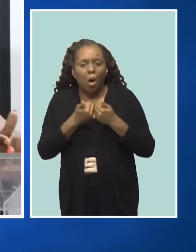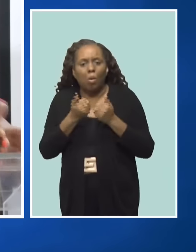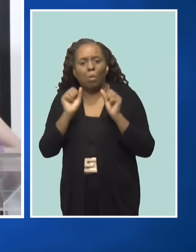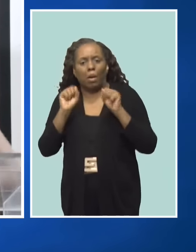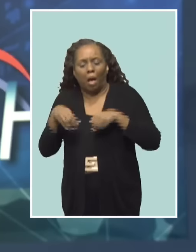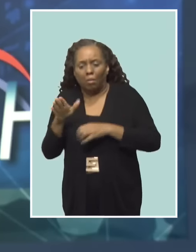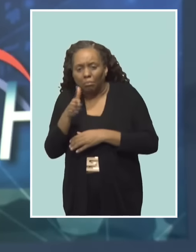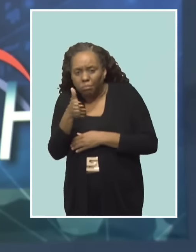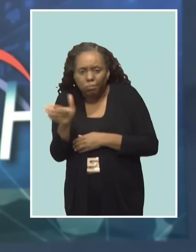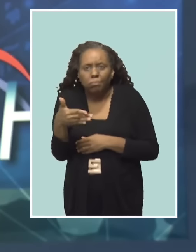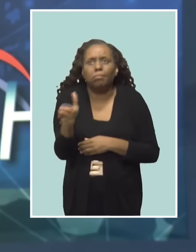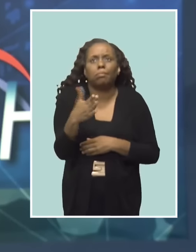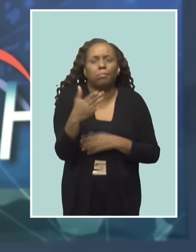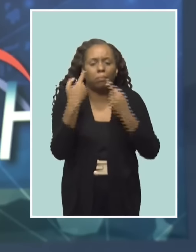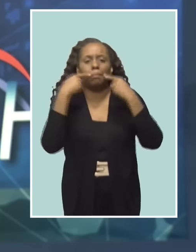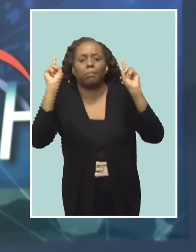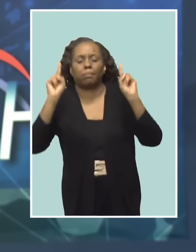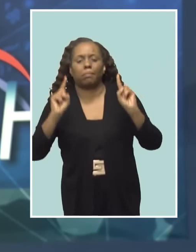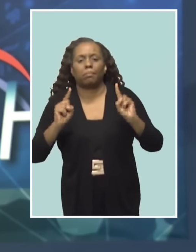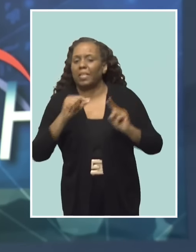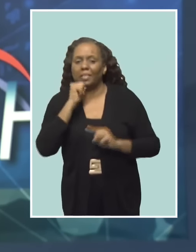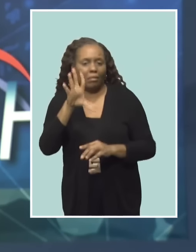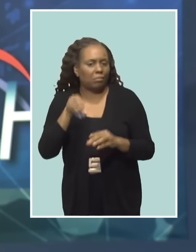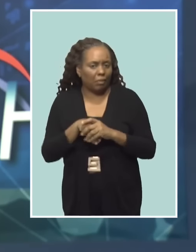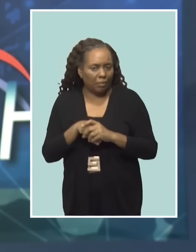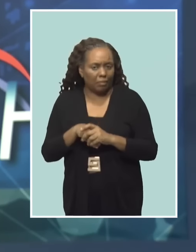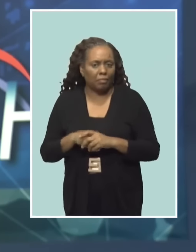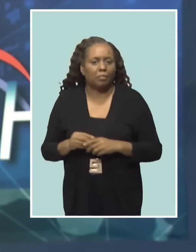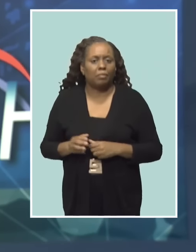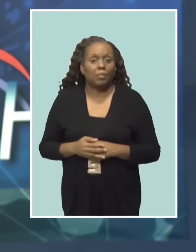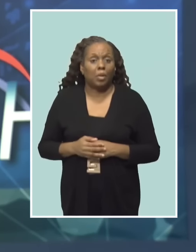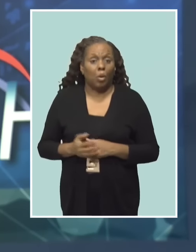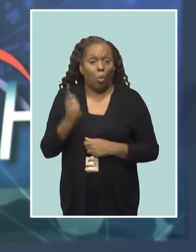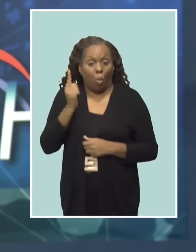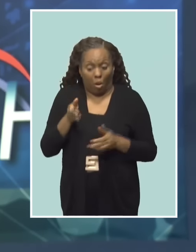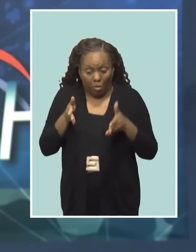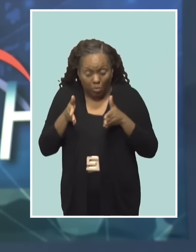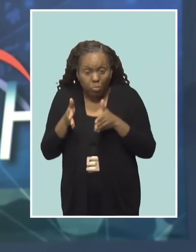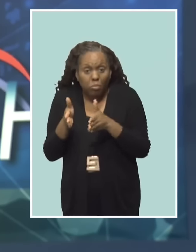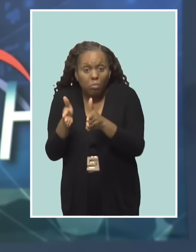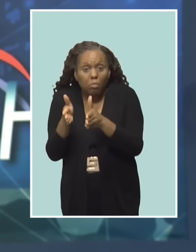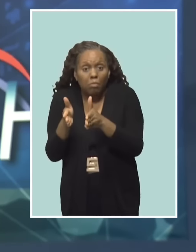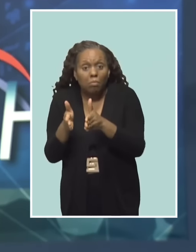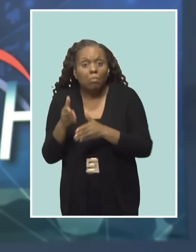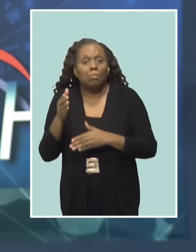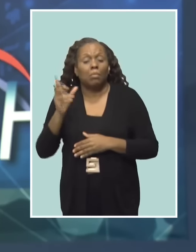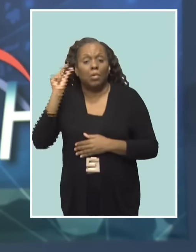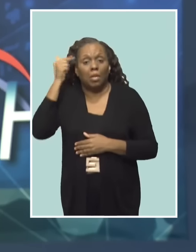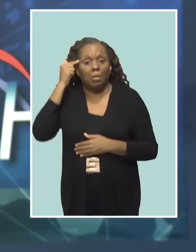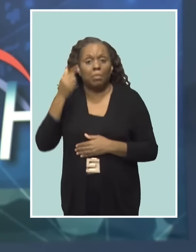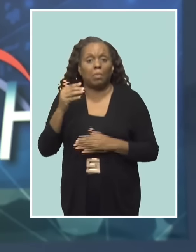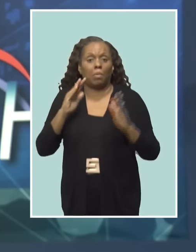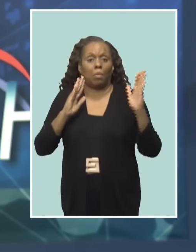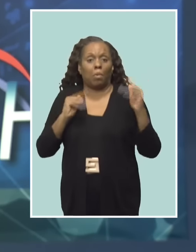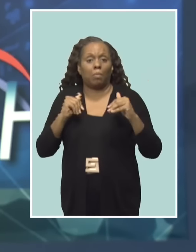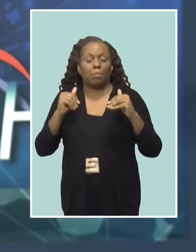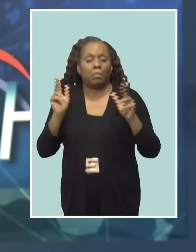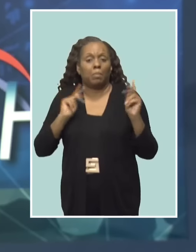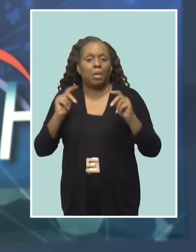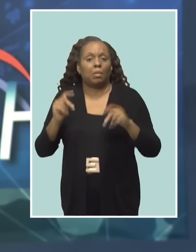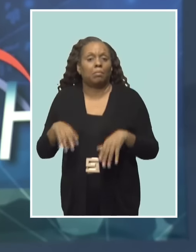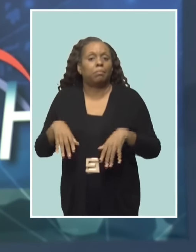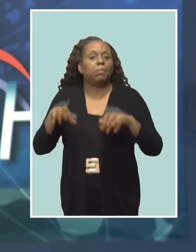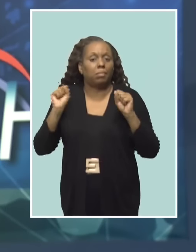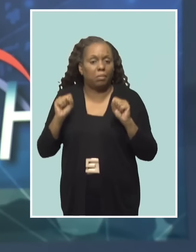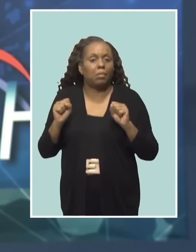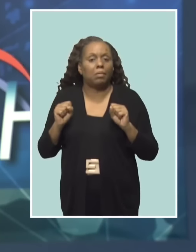participating. Senator Munro-Knight says one such avenue which government was hoping Barbadians would have tapped into and reaped the